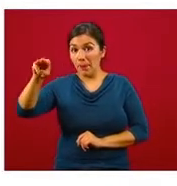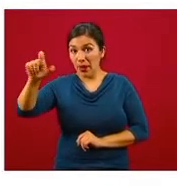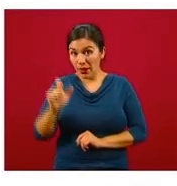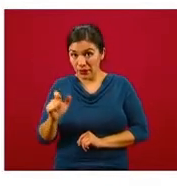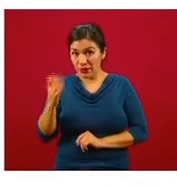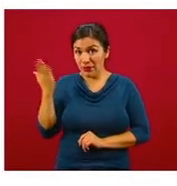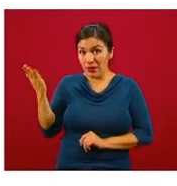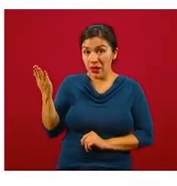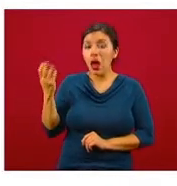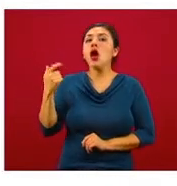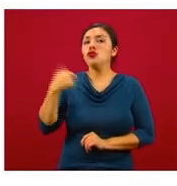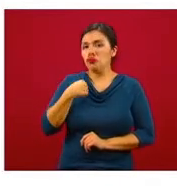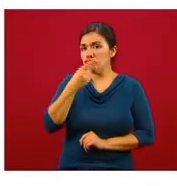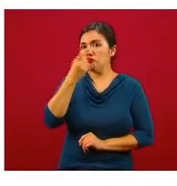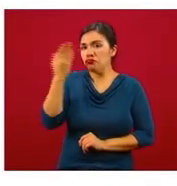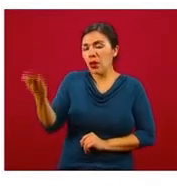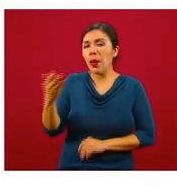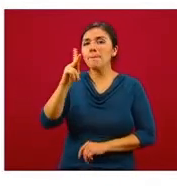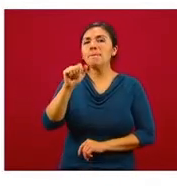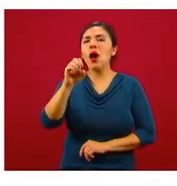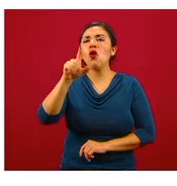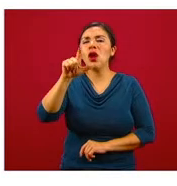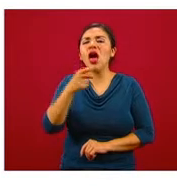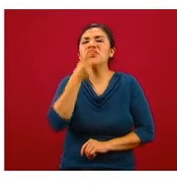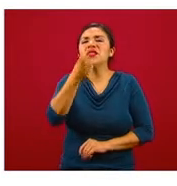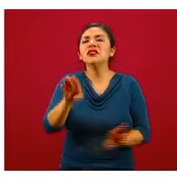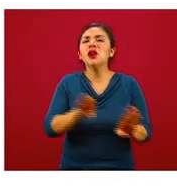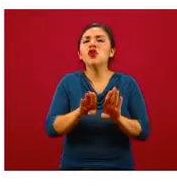is the website. So it's